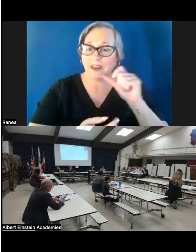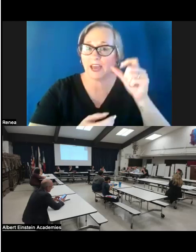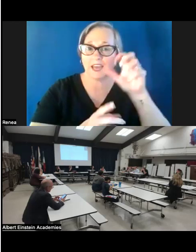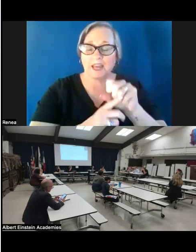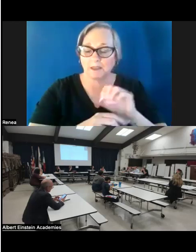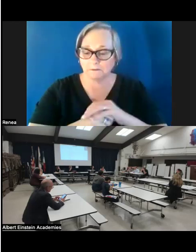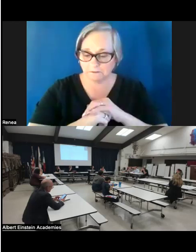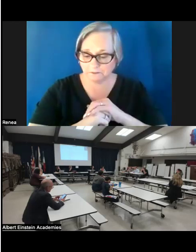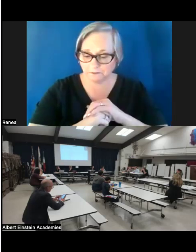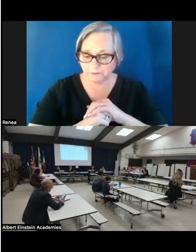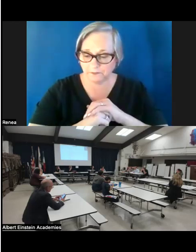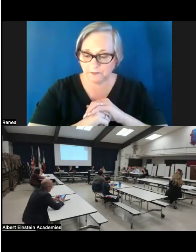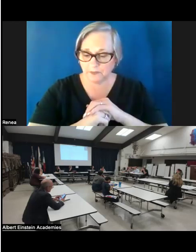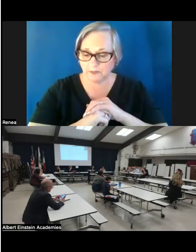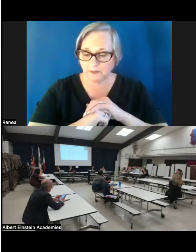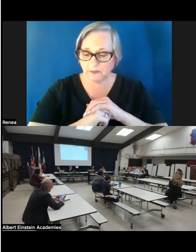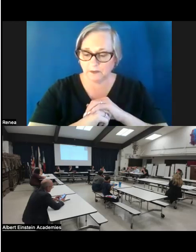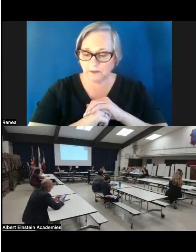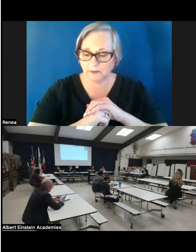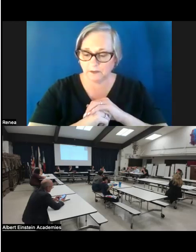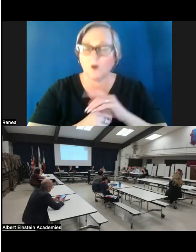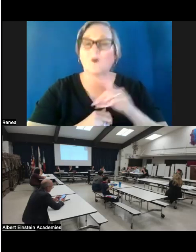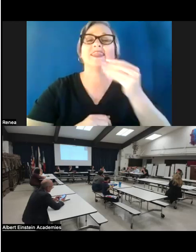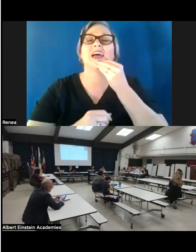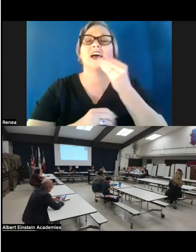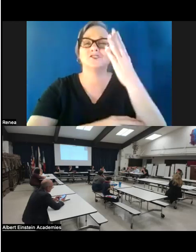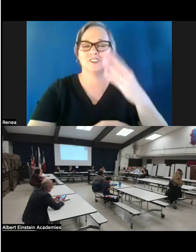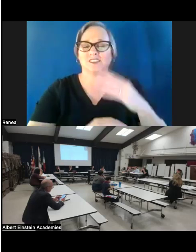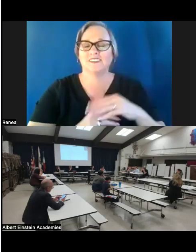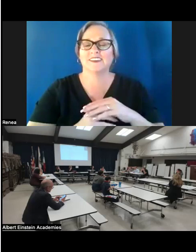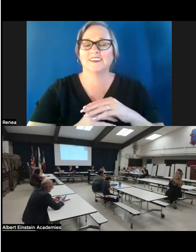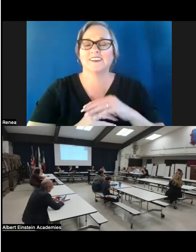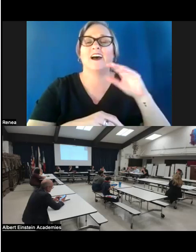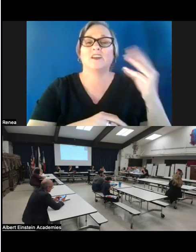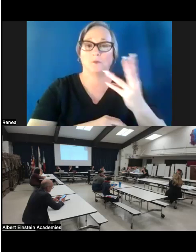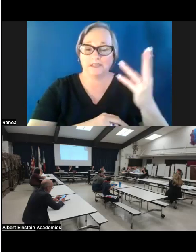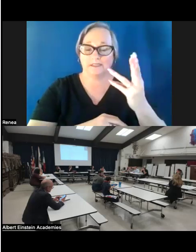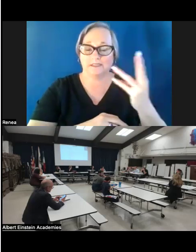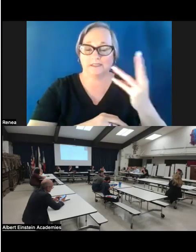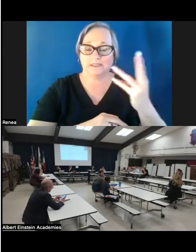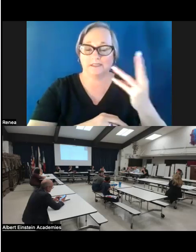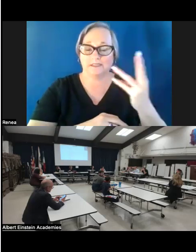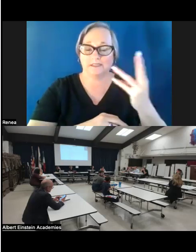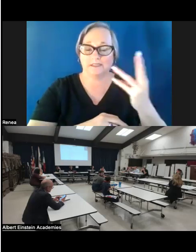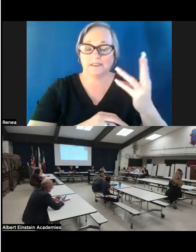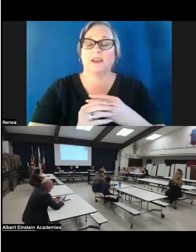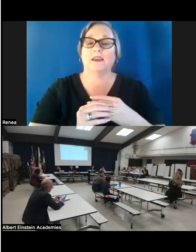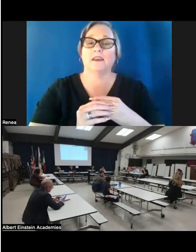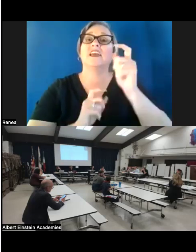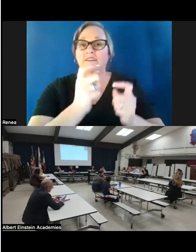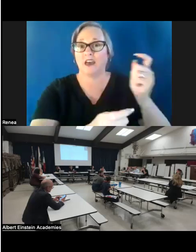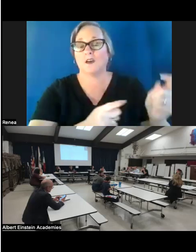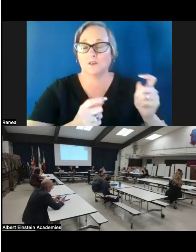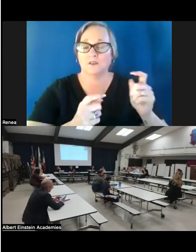teacher luncheon on Wednesday. And this year, friends came and gave out gift cards, but to